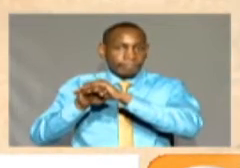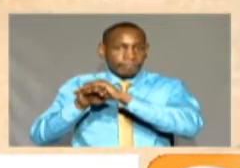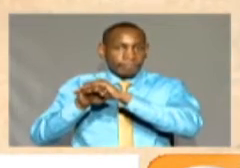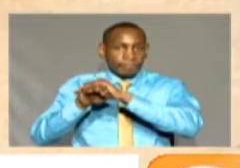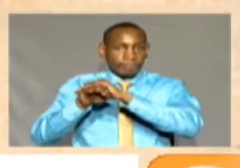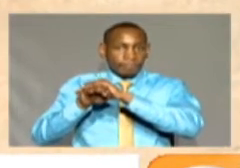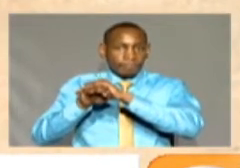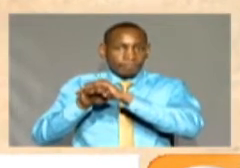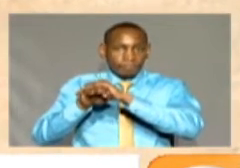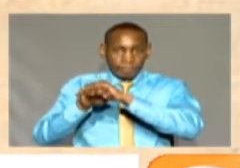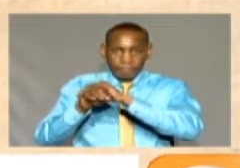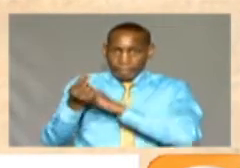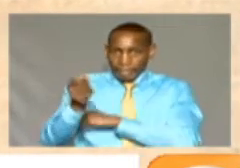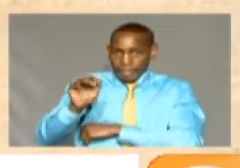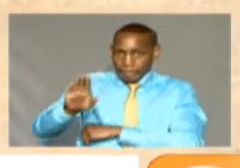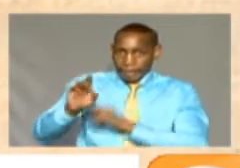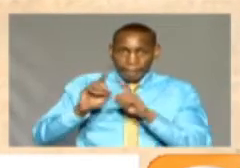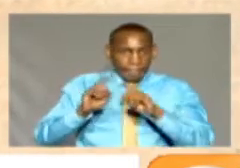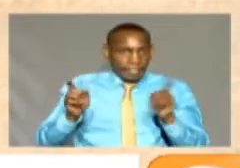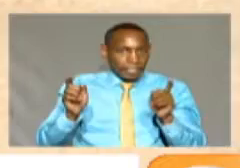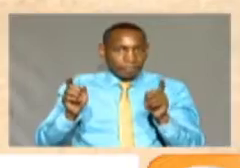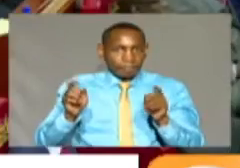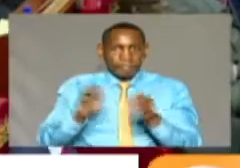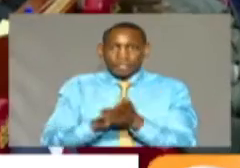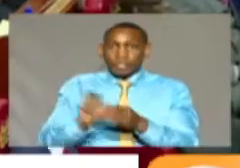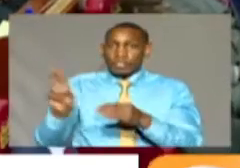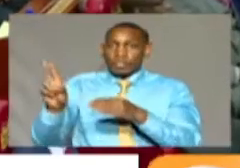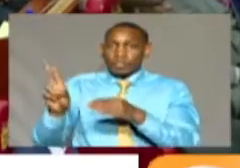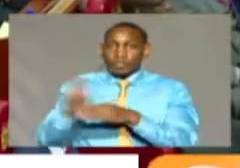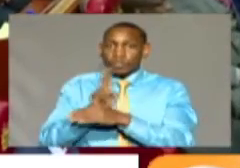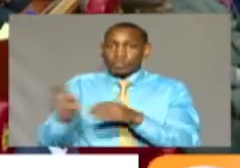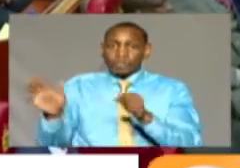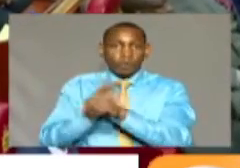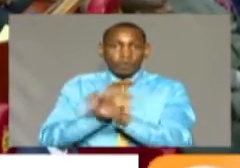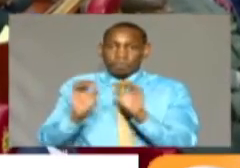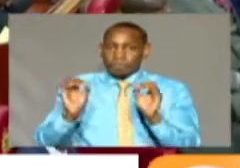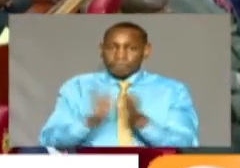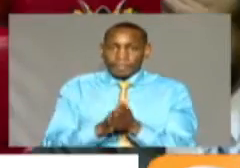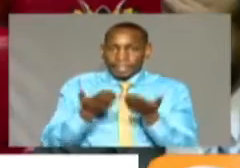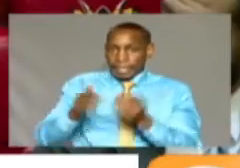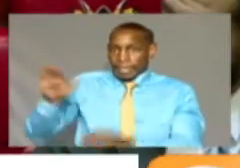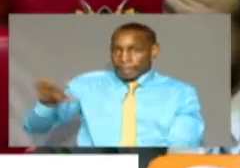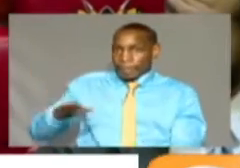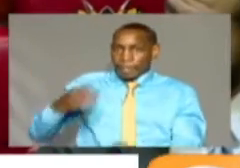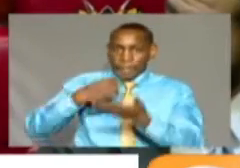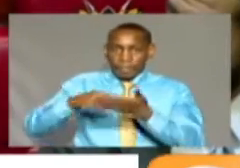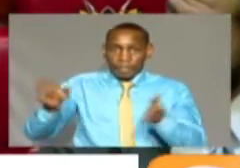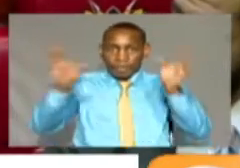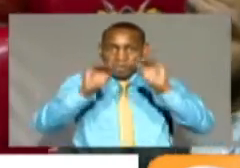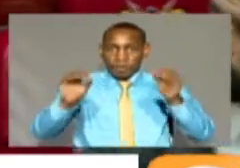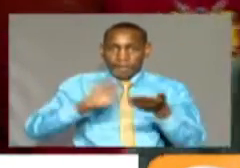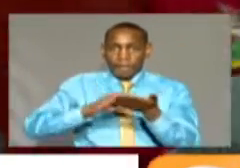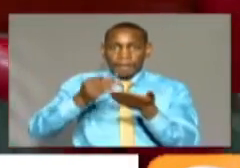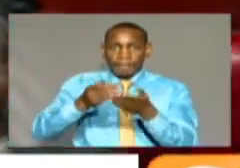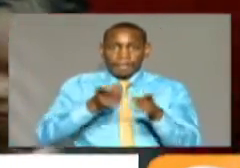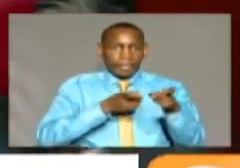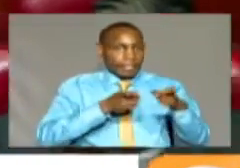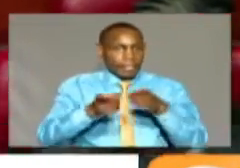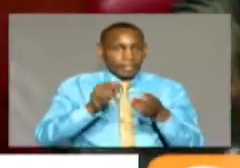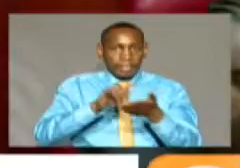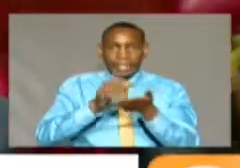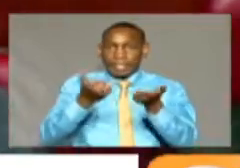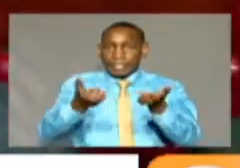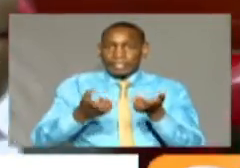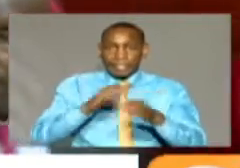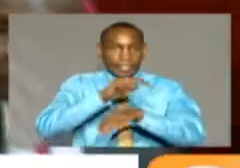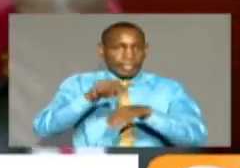a chunk of that money, but we were not able to exhaust it. So far, Parliament has already passed the Judiciary Fund regulations that require